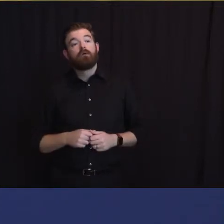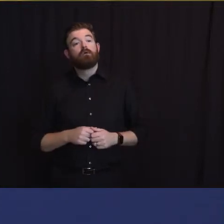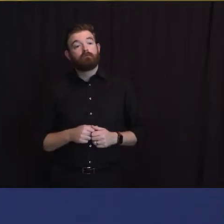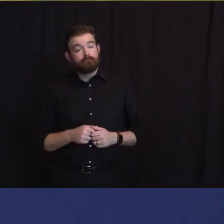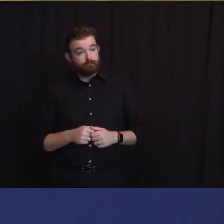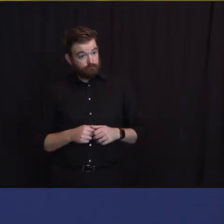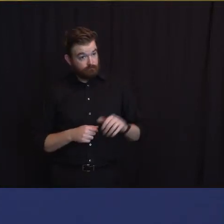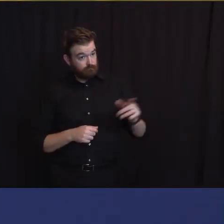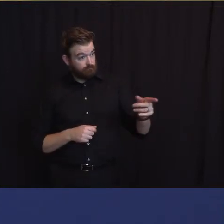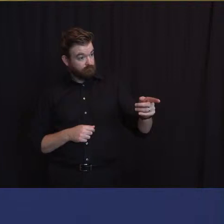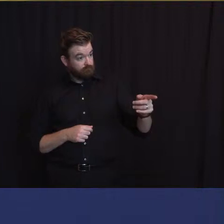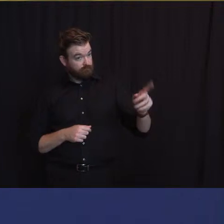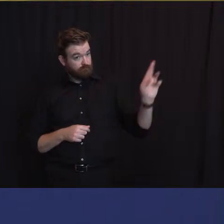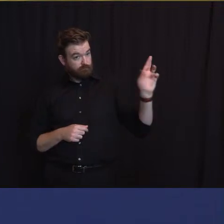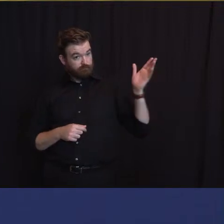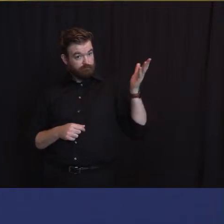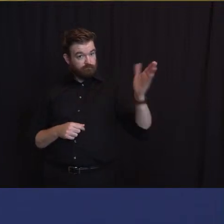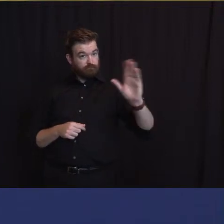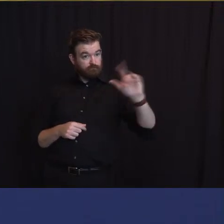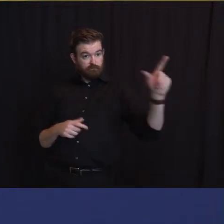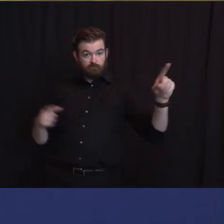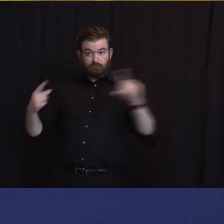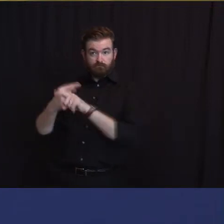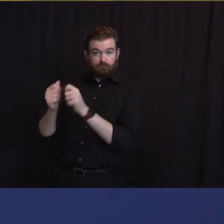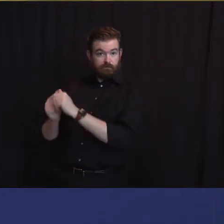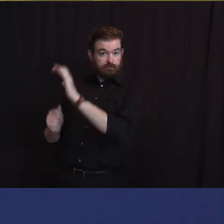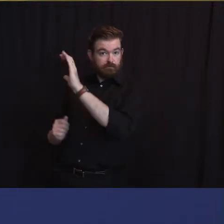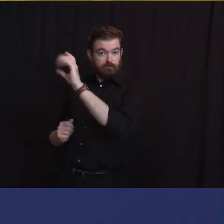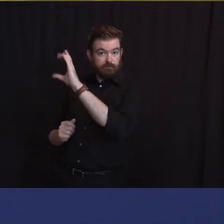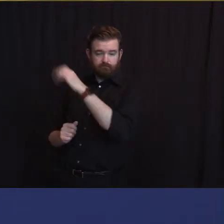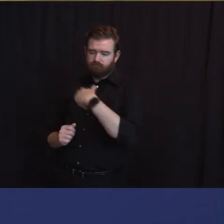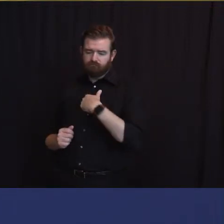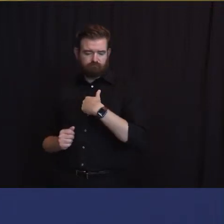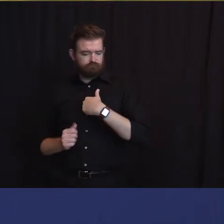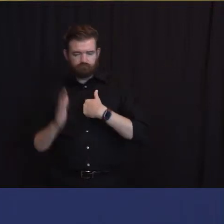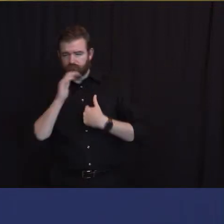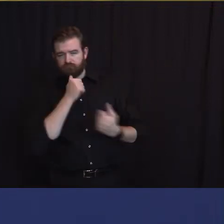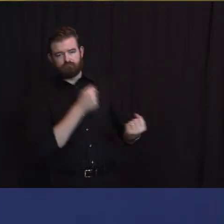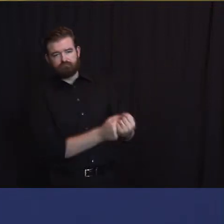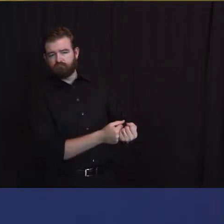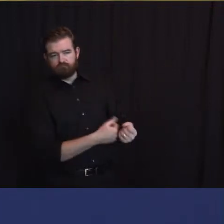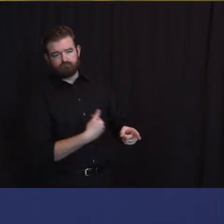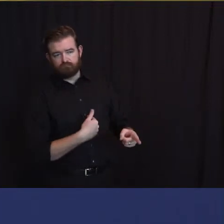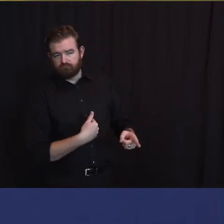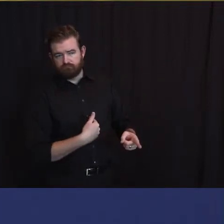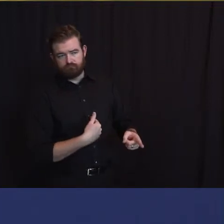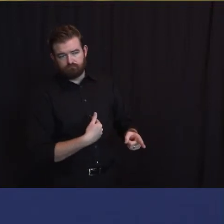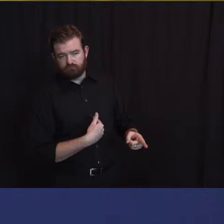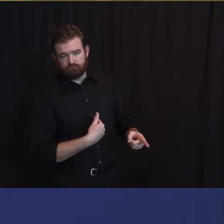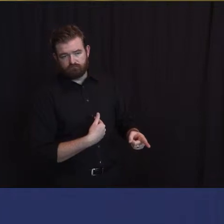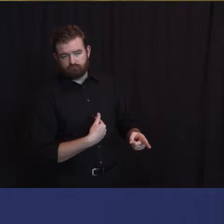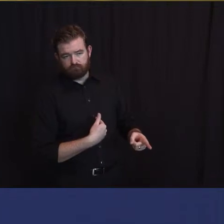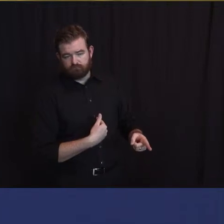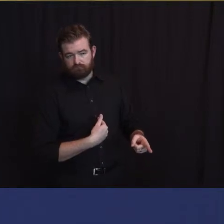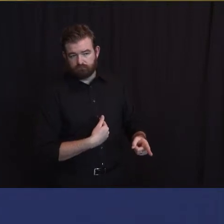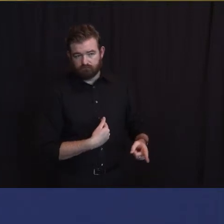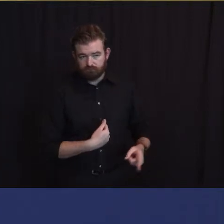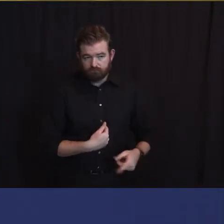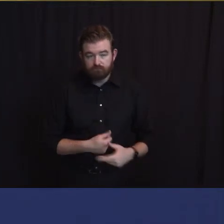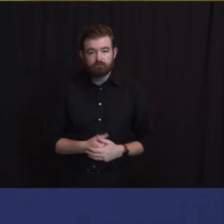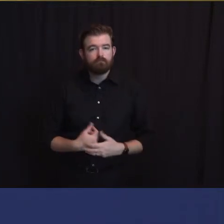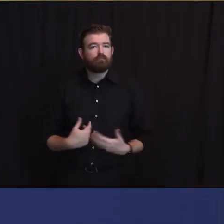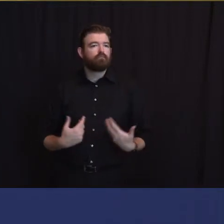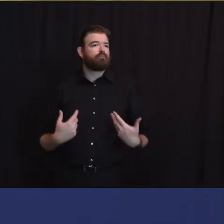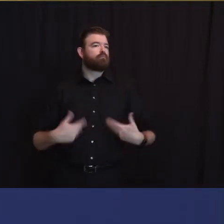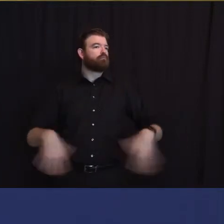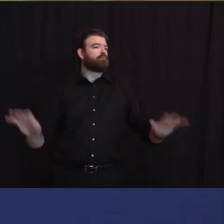not something as a conceptual matter that I'm going to support. And again, I want to repeat this. we don't want to have kids or everybody